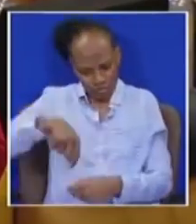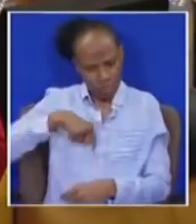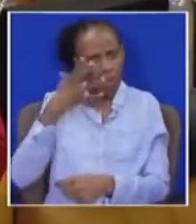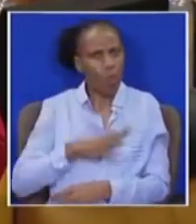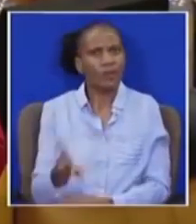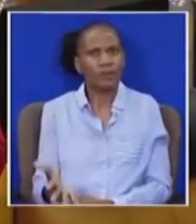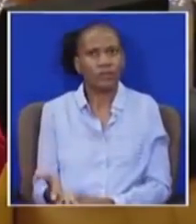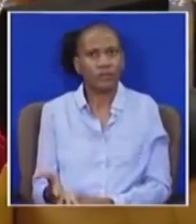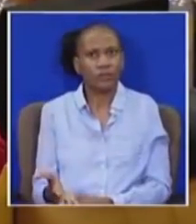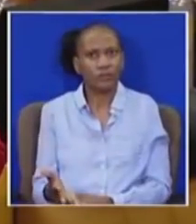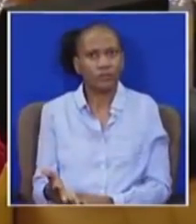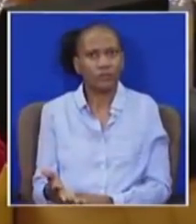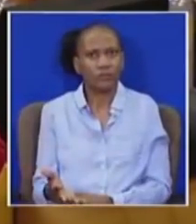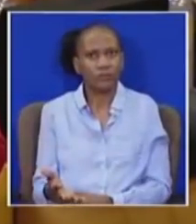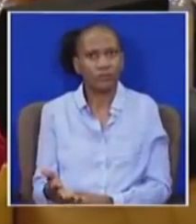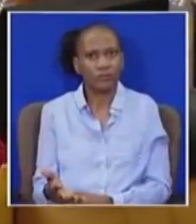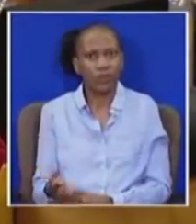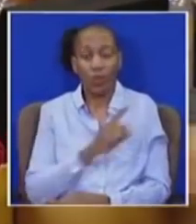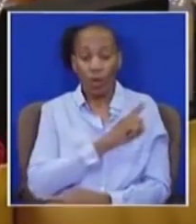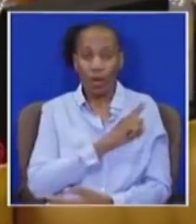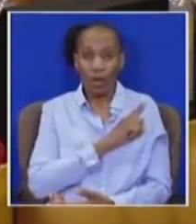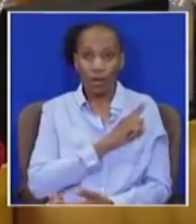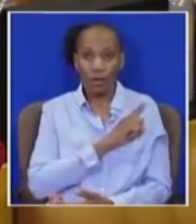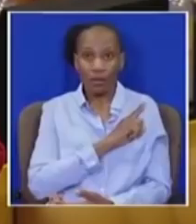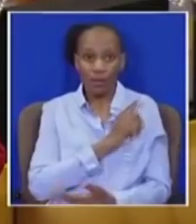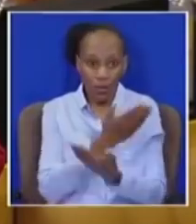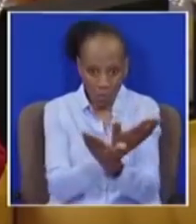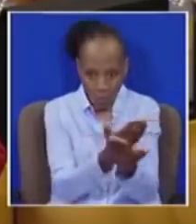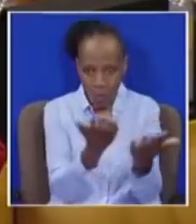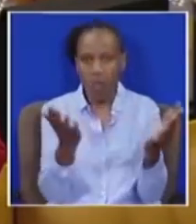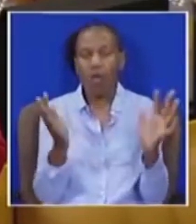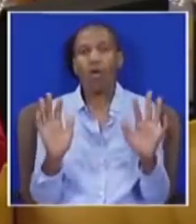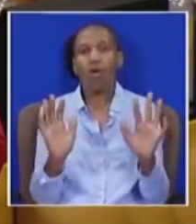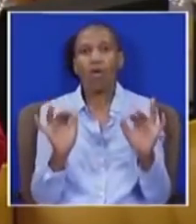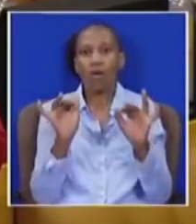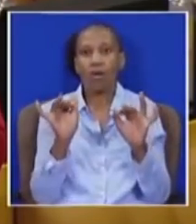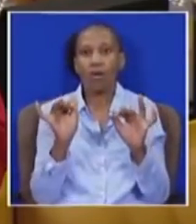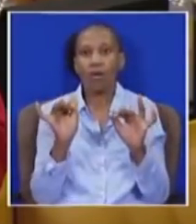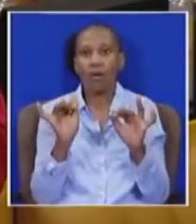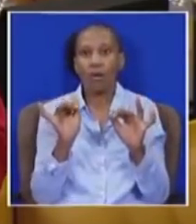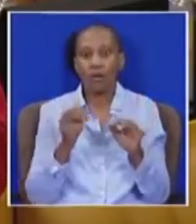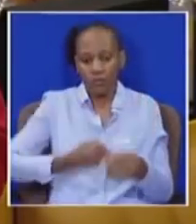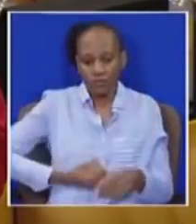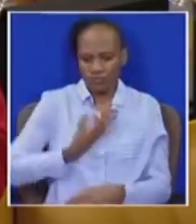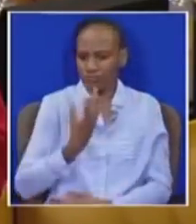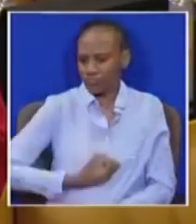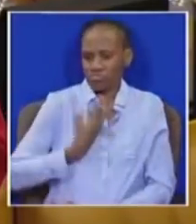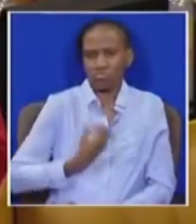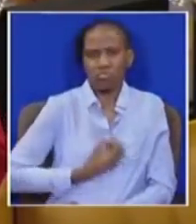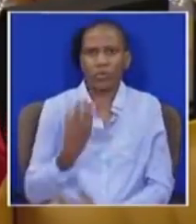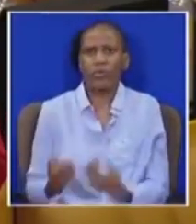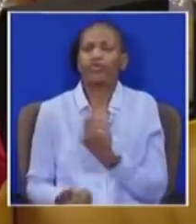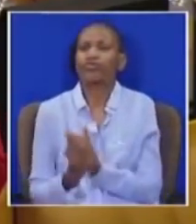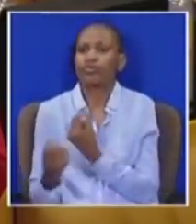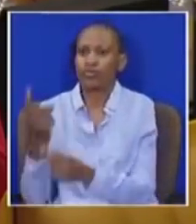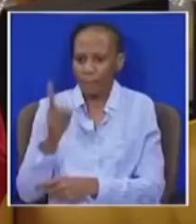his resignation so that all of us here in Parliament express a statement in terms of what has happened. So